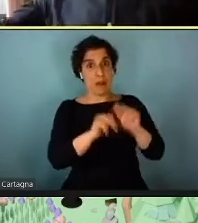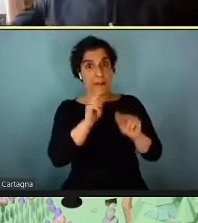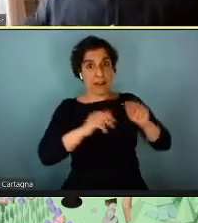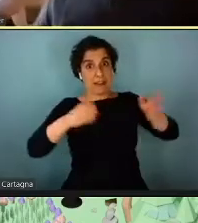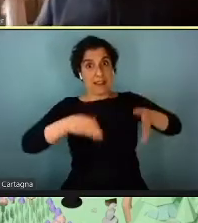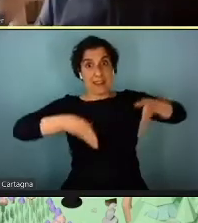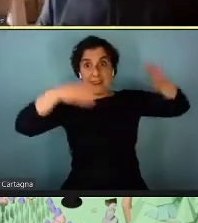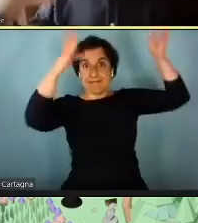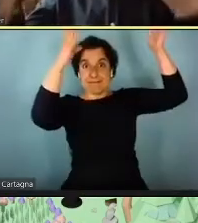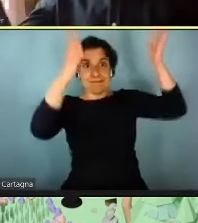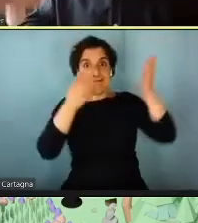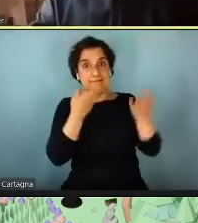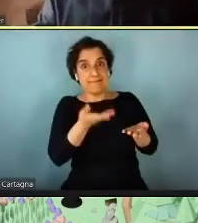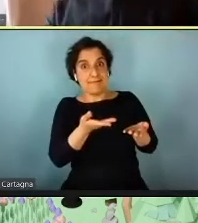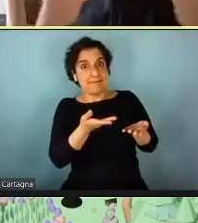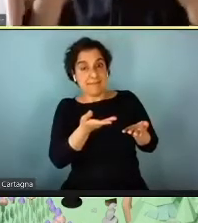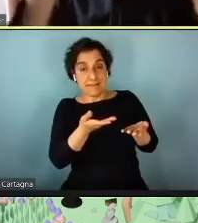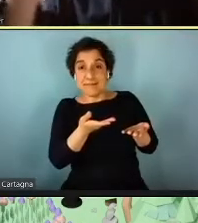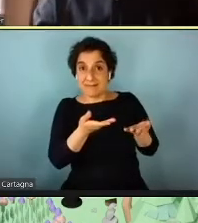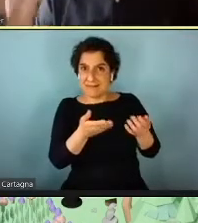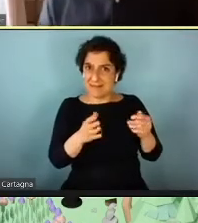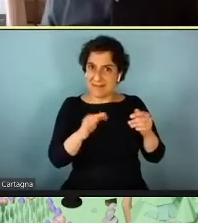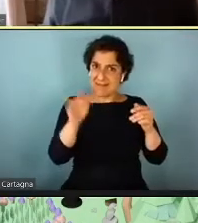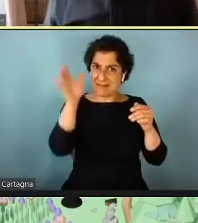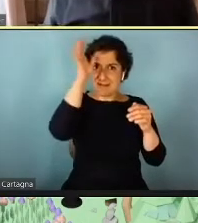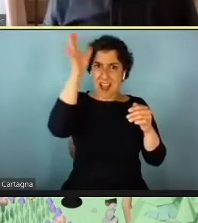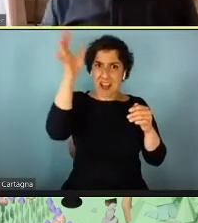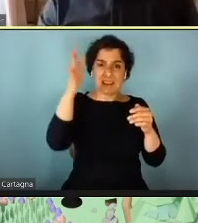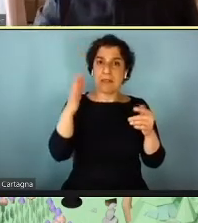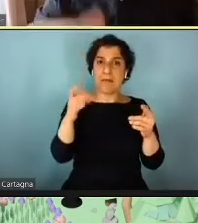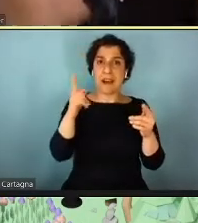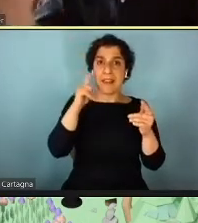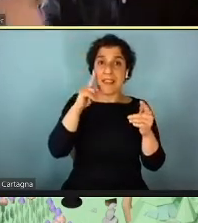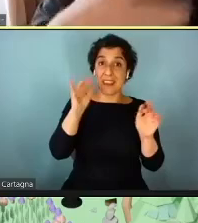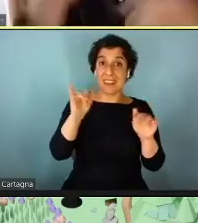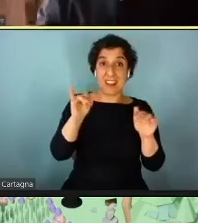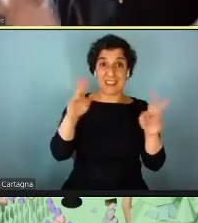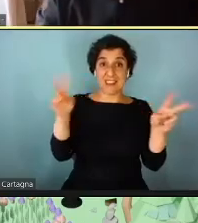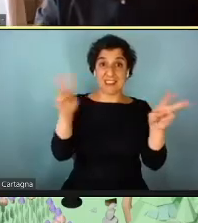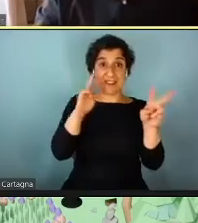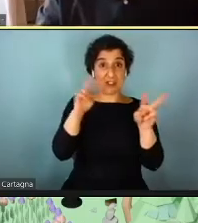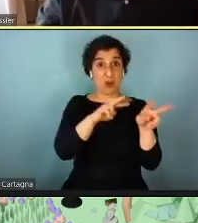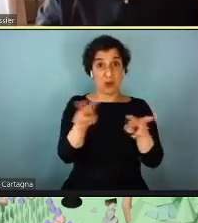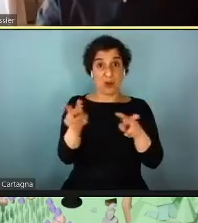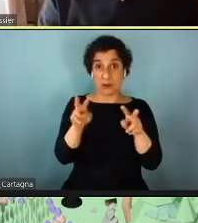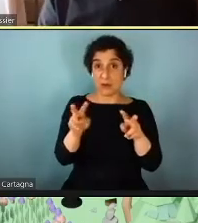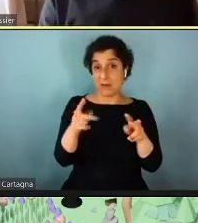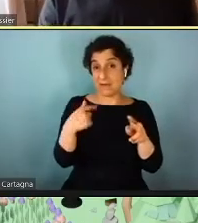And this is I think this is the view that we have and that we share here.